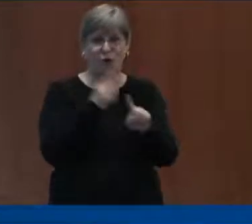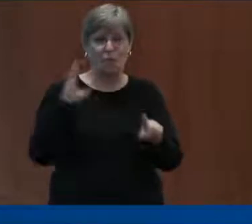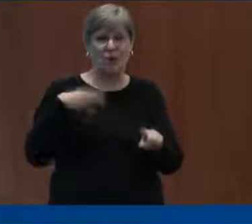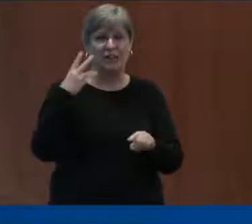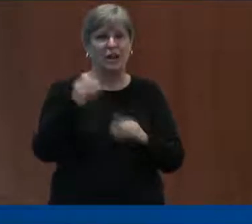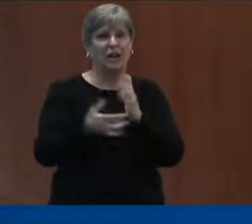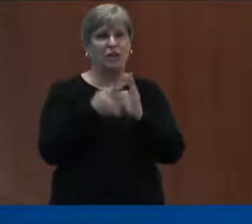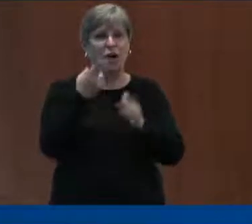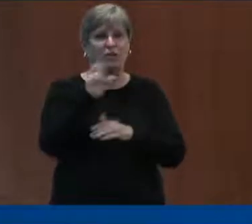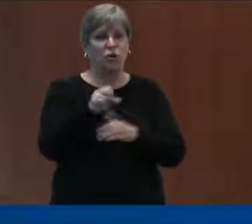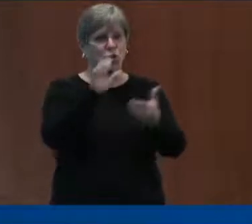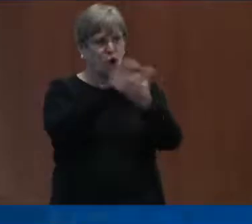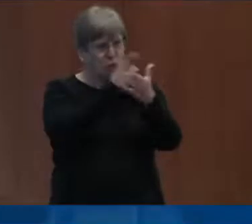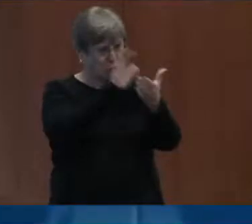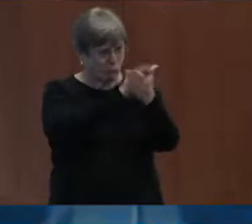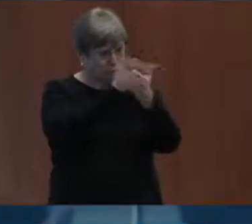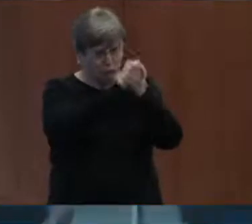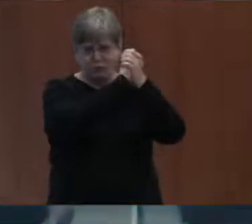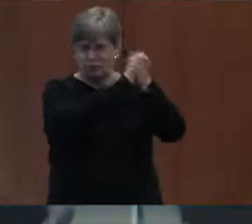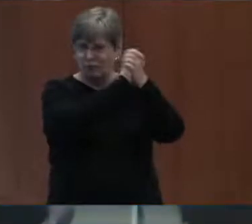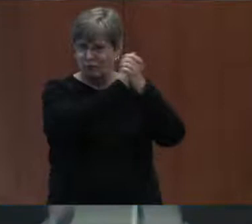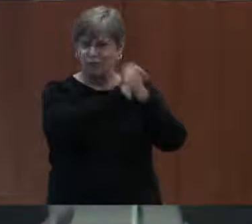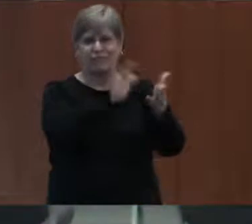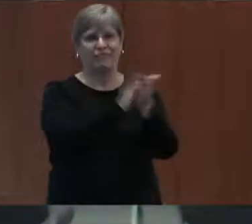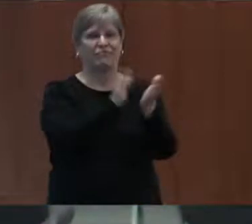Yep. Congratulations again.